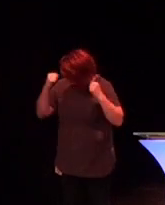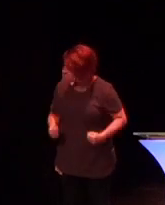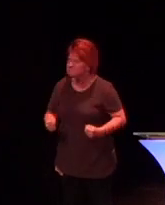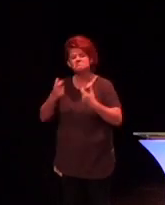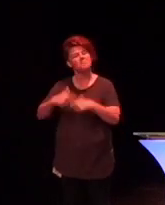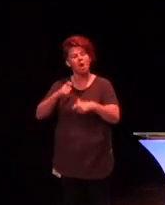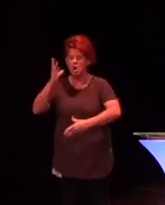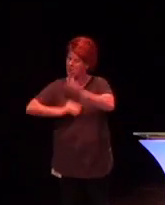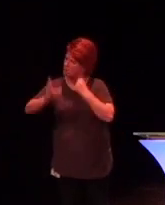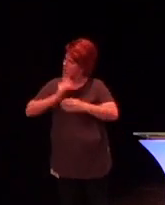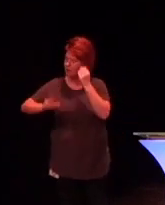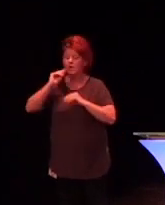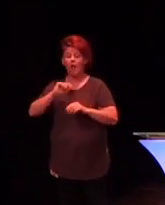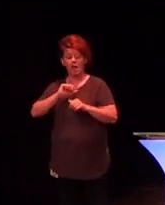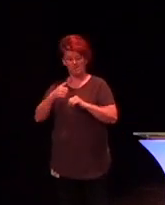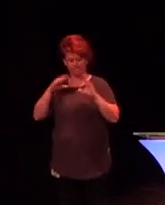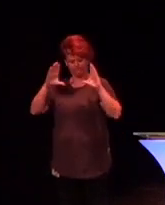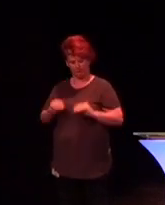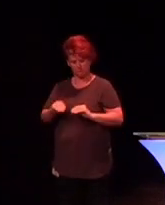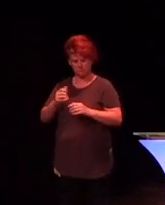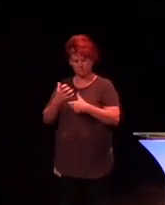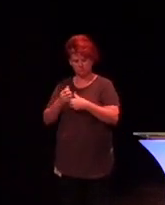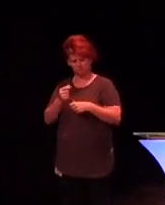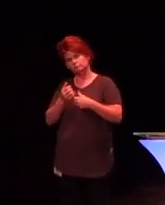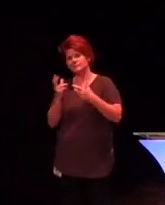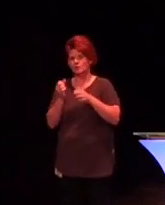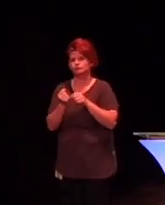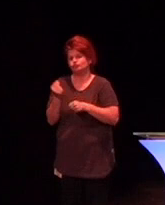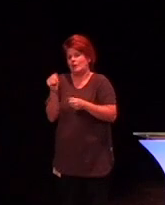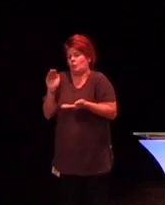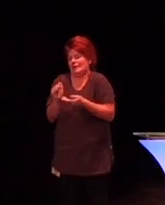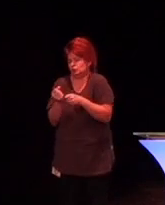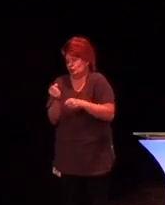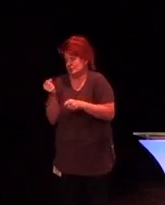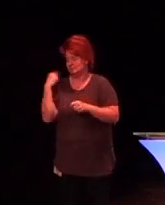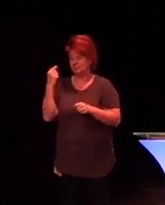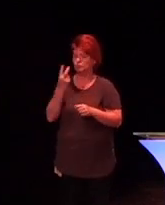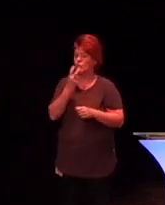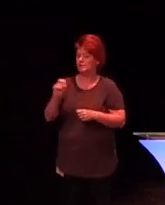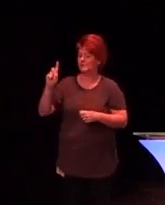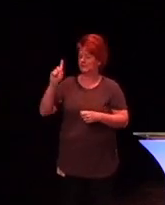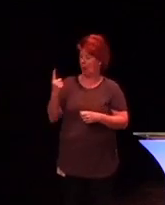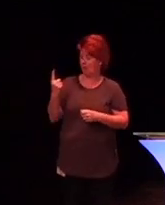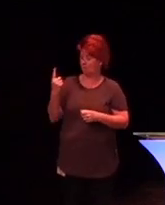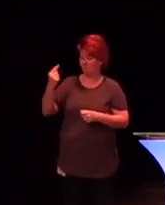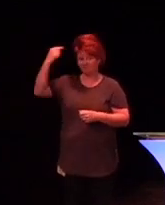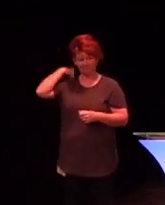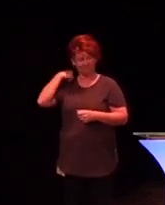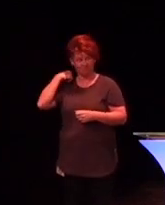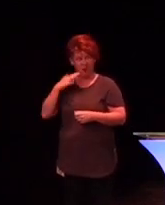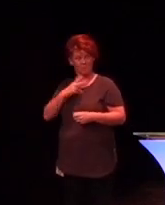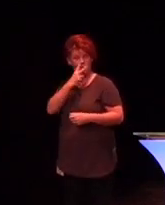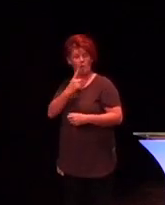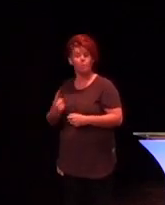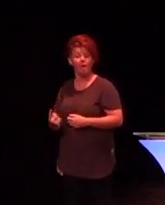the only deaf person in the class, but I was resilient and I learned. When I finished a little mini graduation